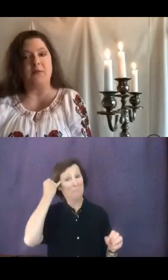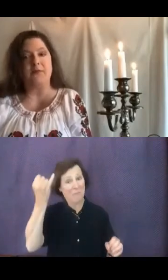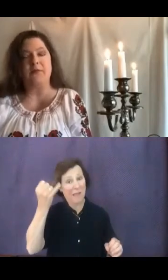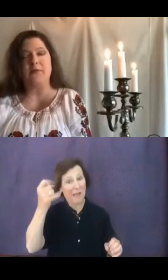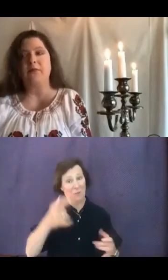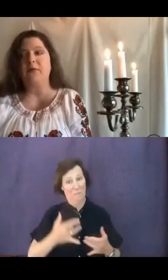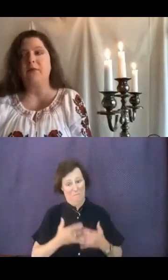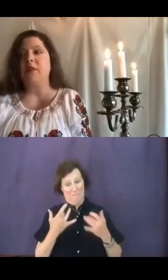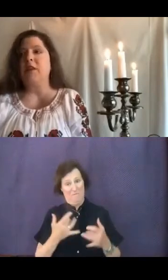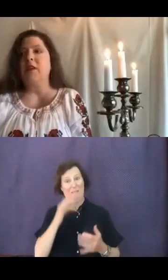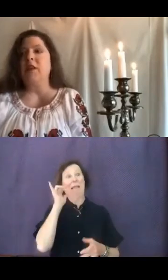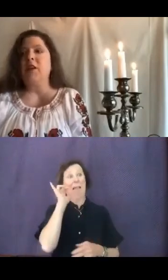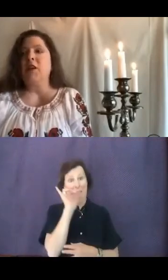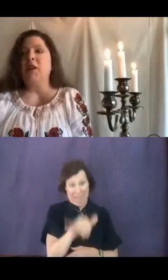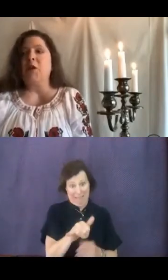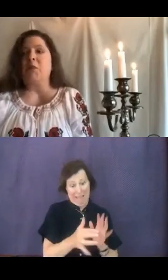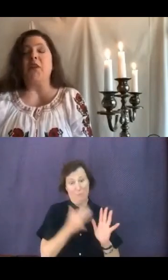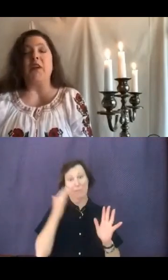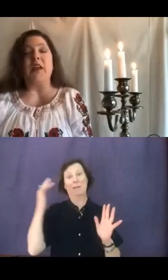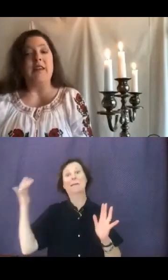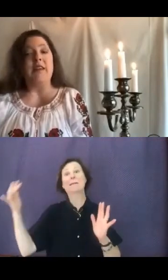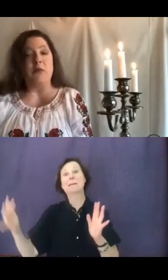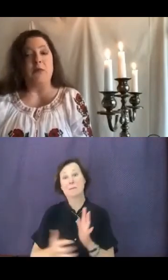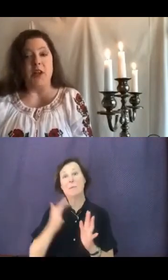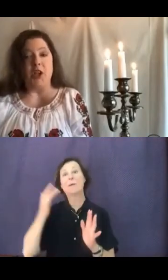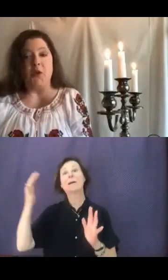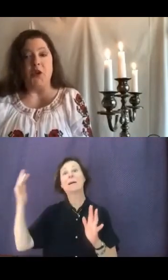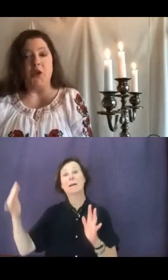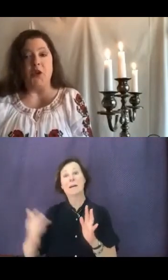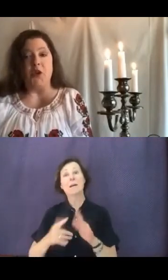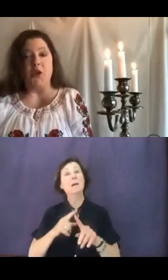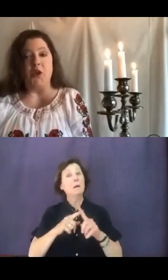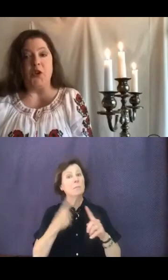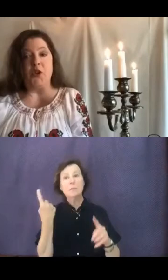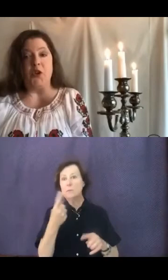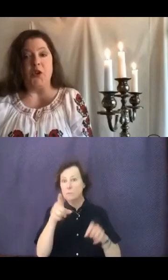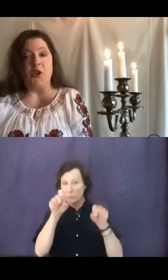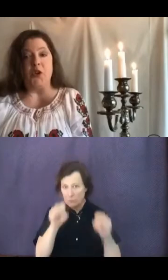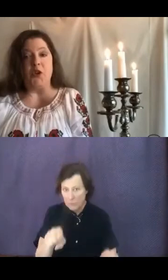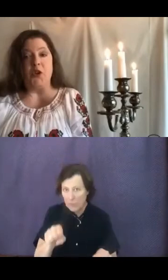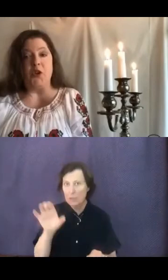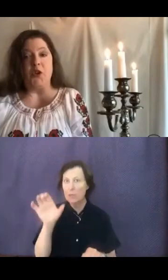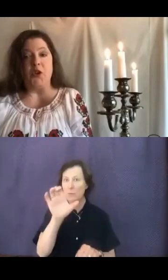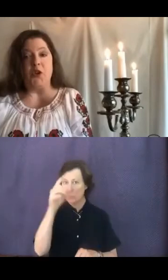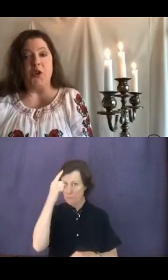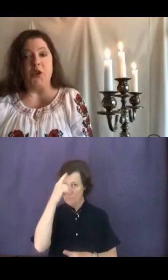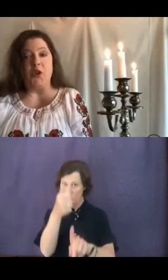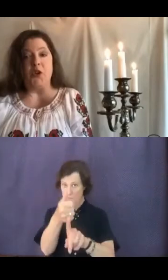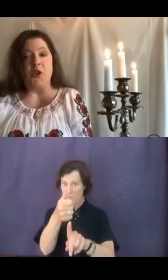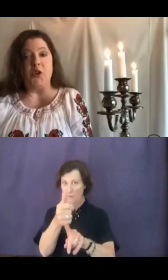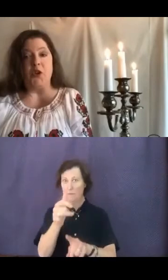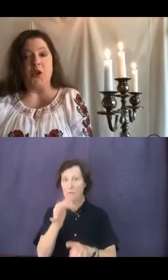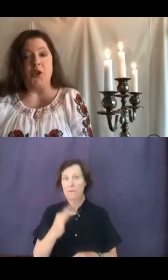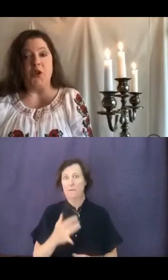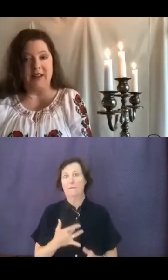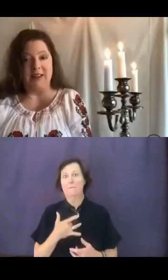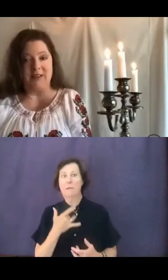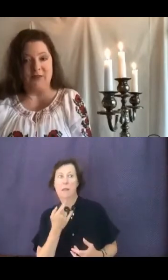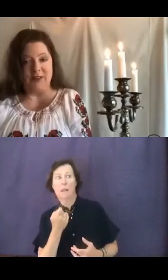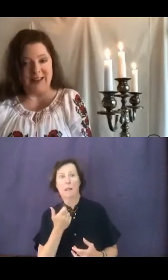time. But there is something that you can do for yourself if you are feeling a little